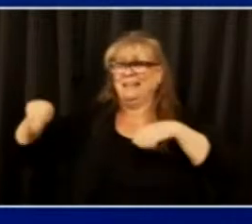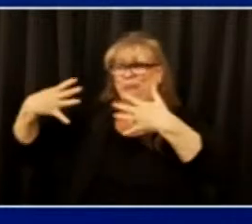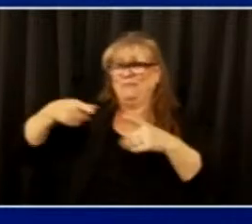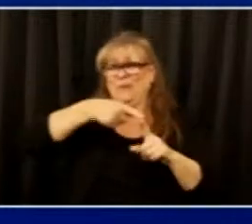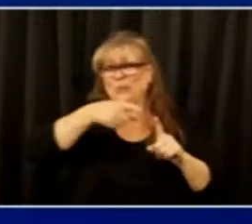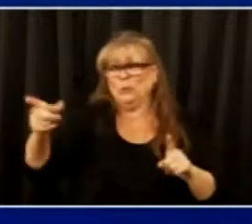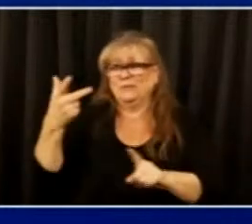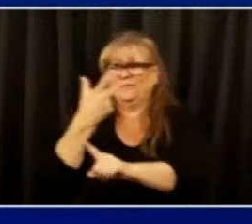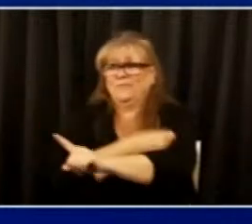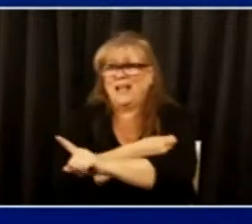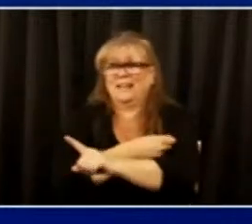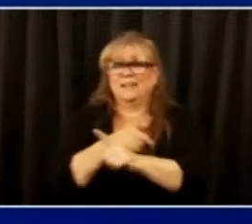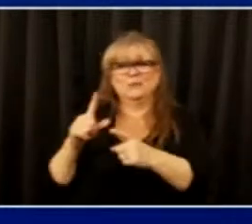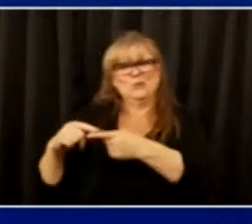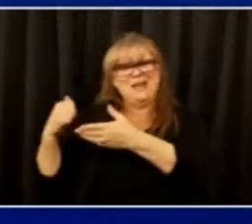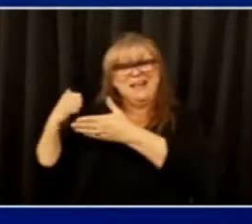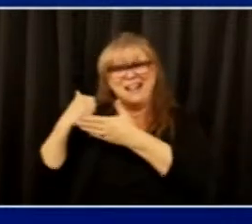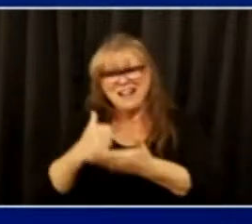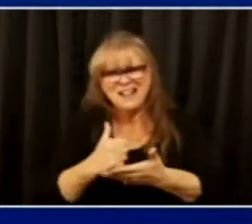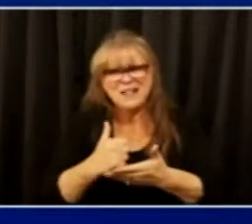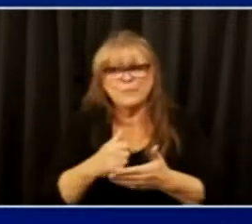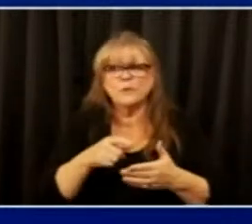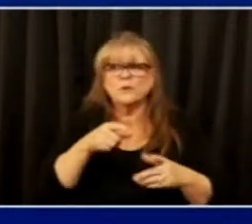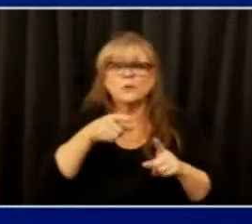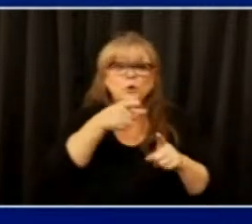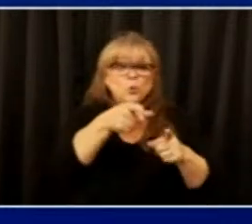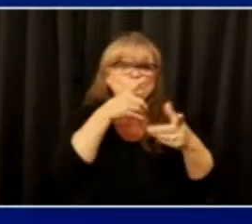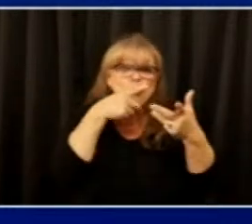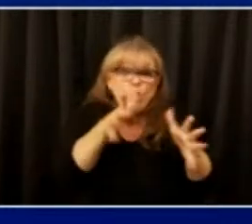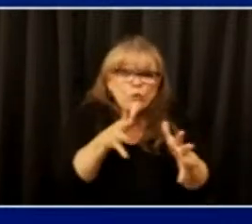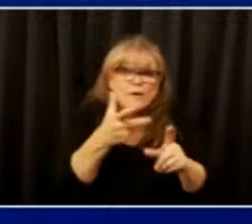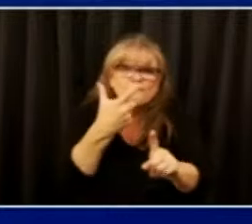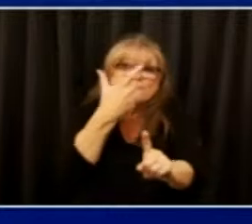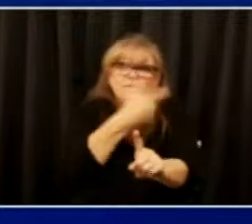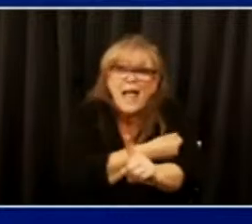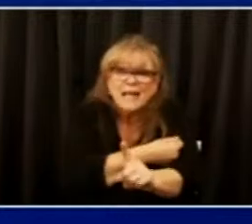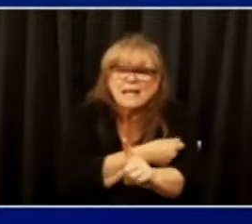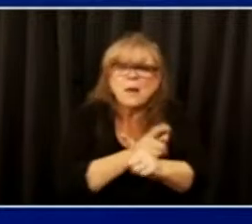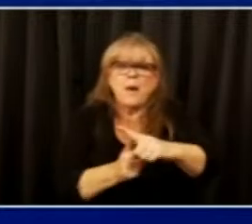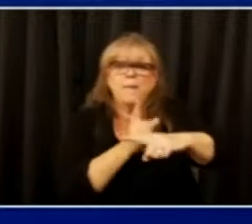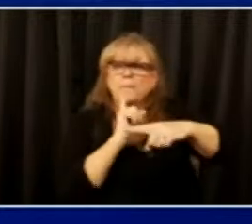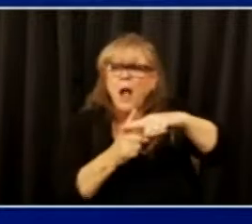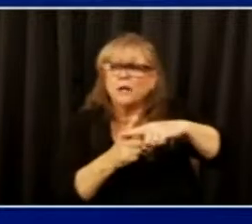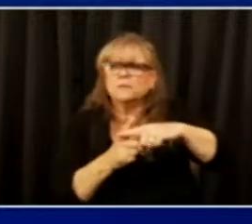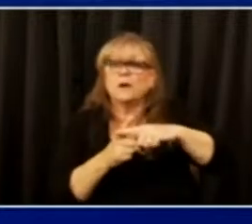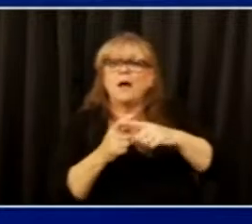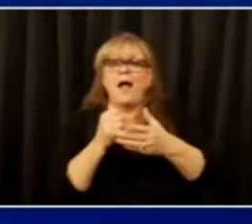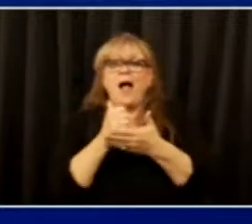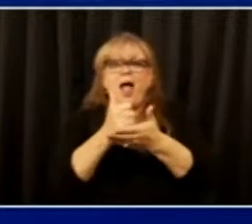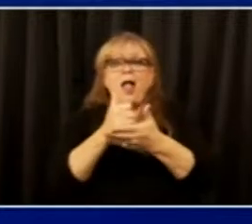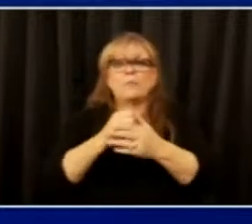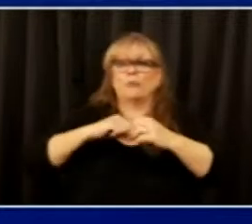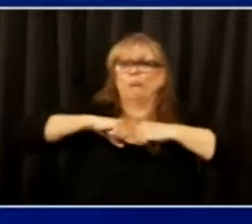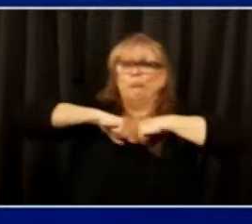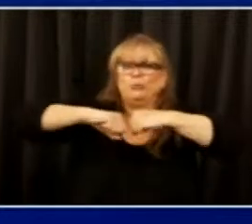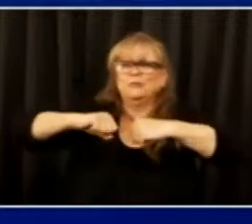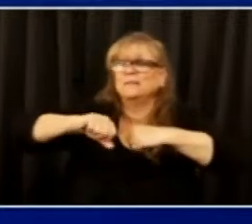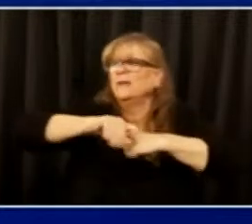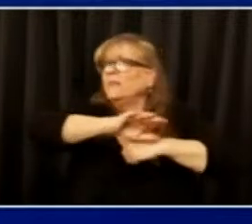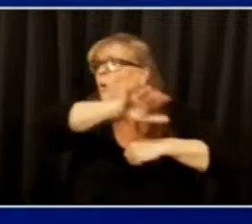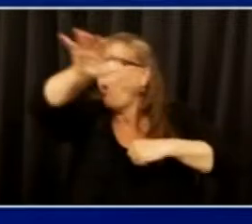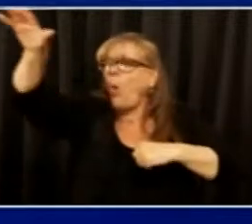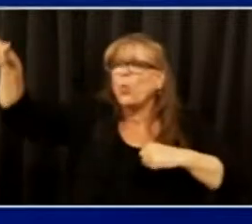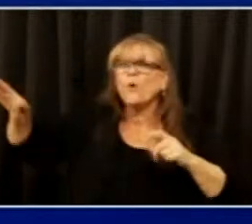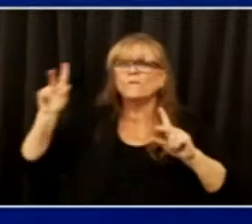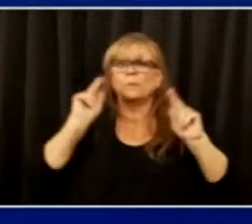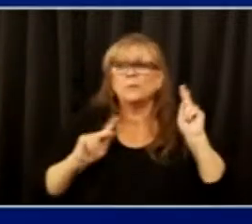not just for the individual receiving the vaccine, but it's something that can help make life safer for you as a family and for your community at